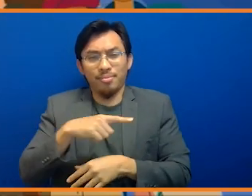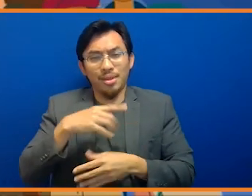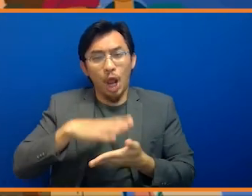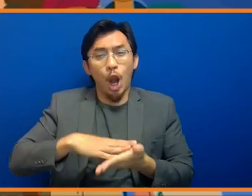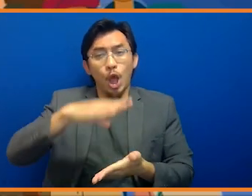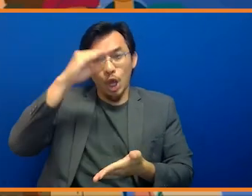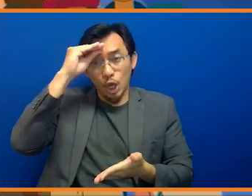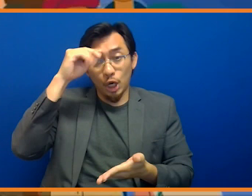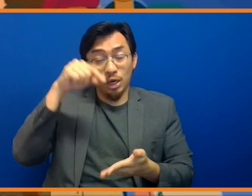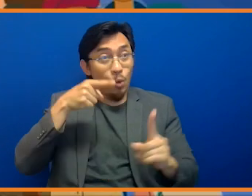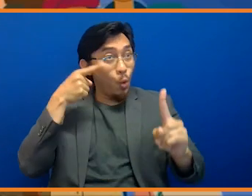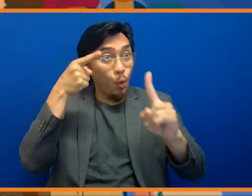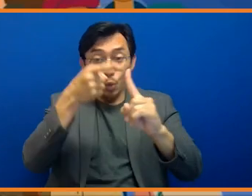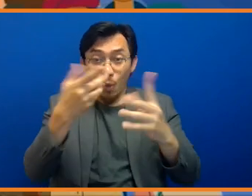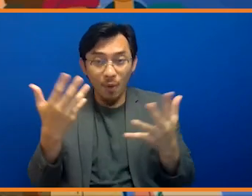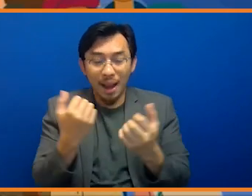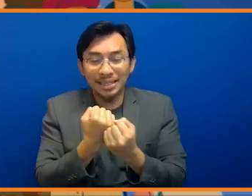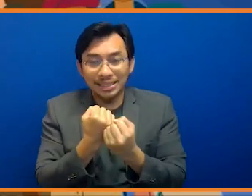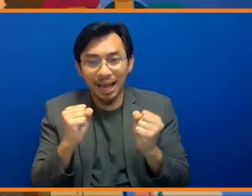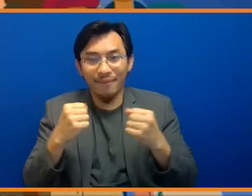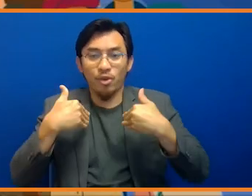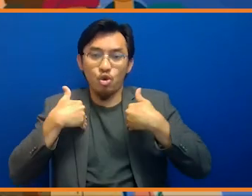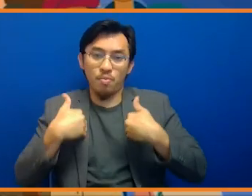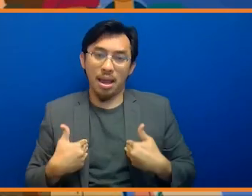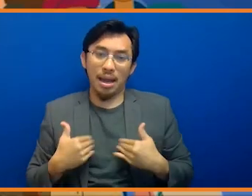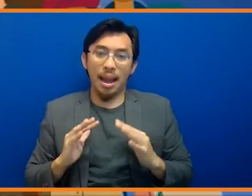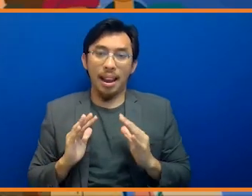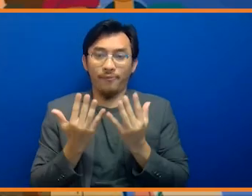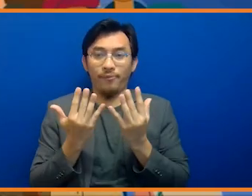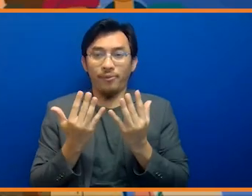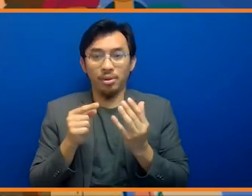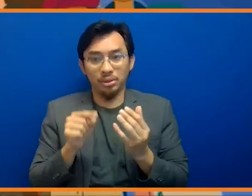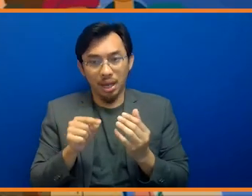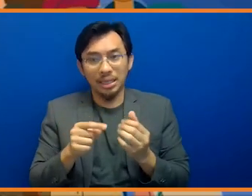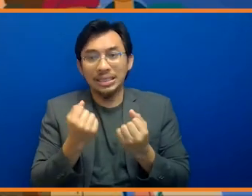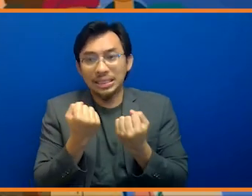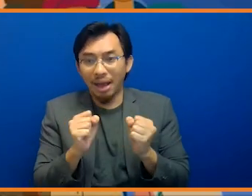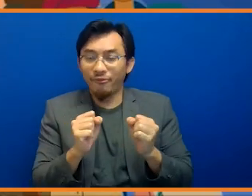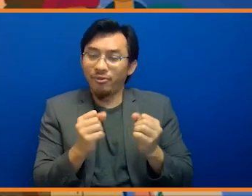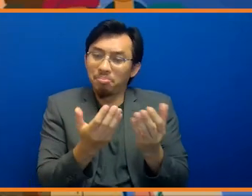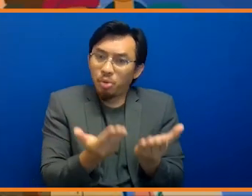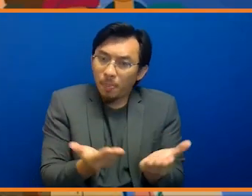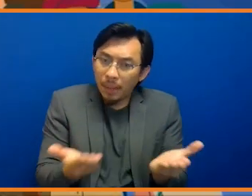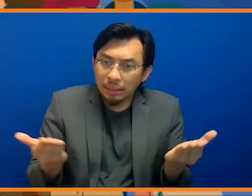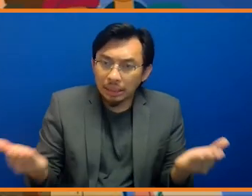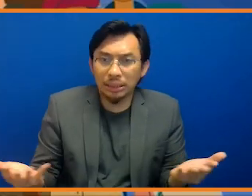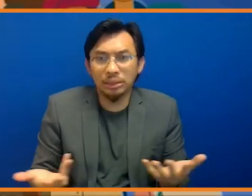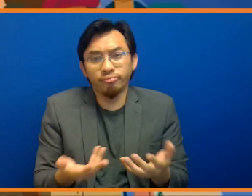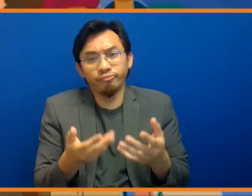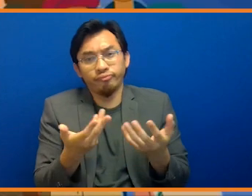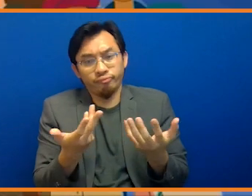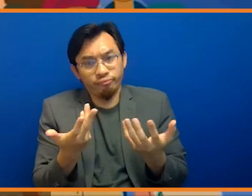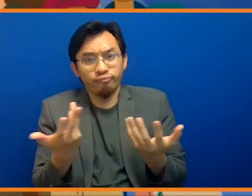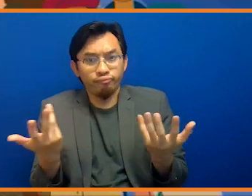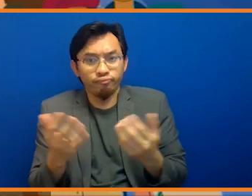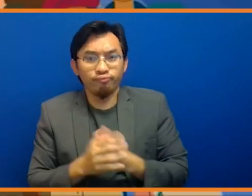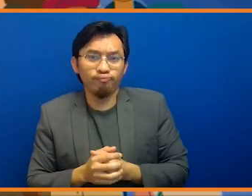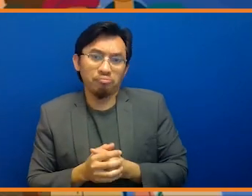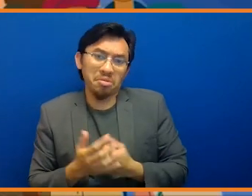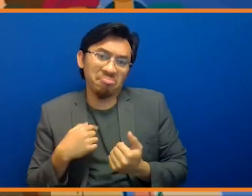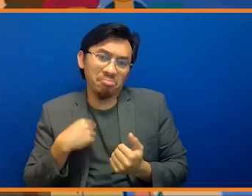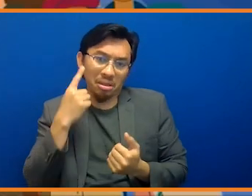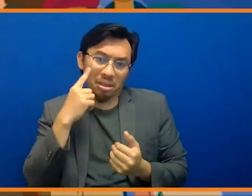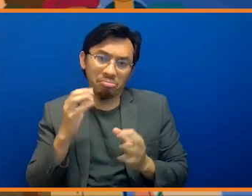reduction is to save the human life, and then after that save the property and so on. I think, thank